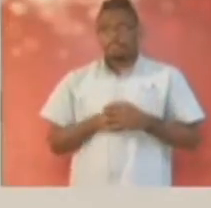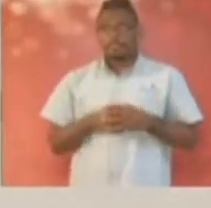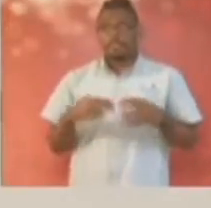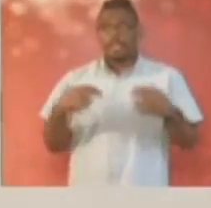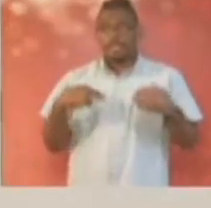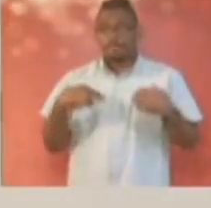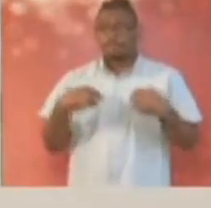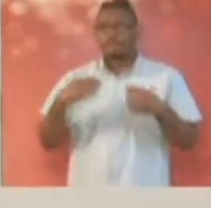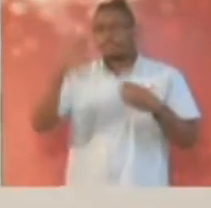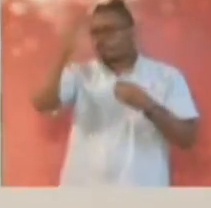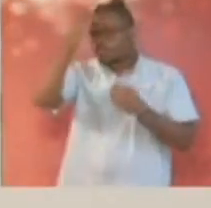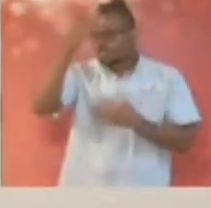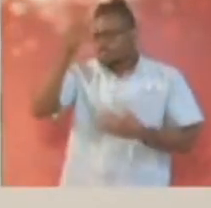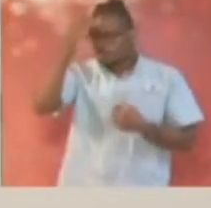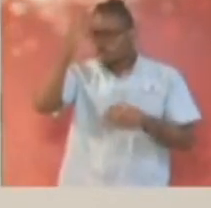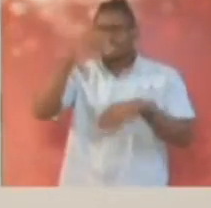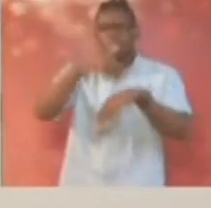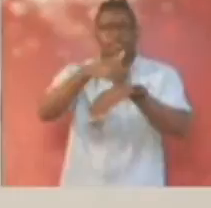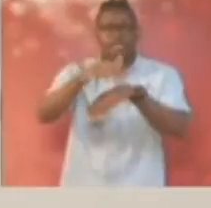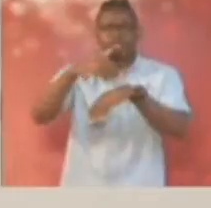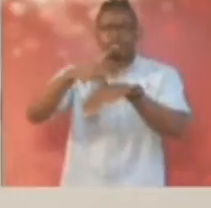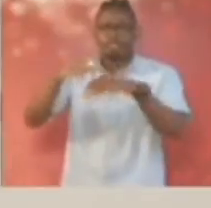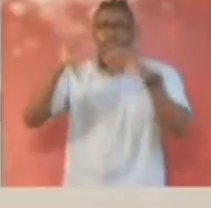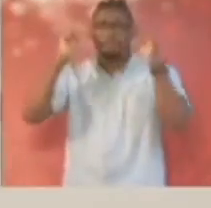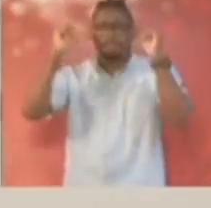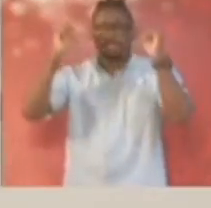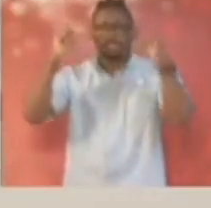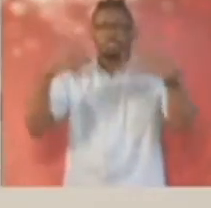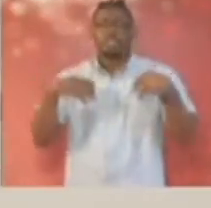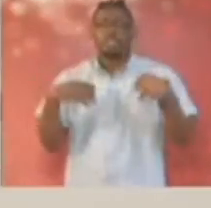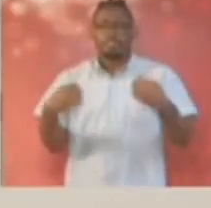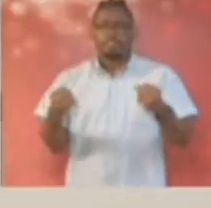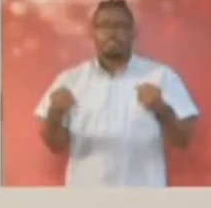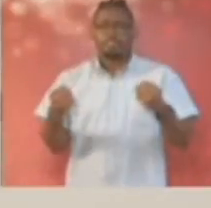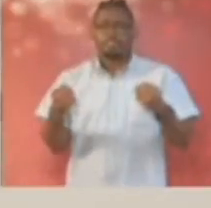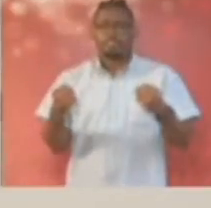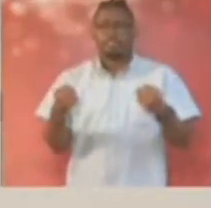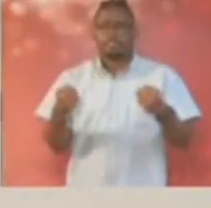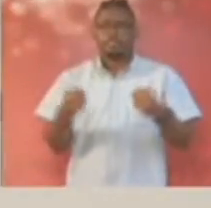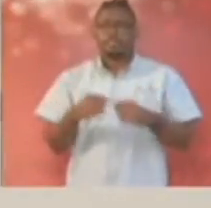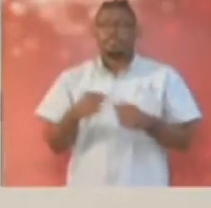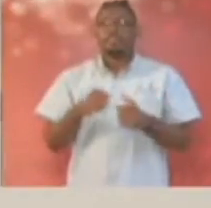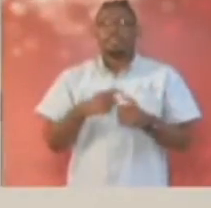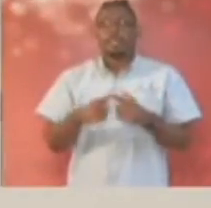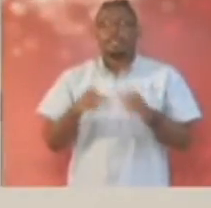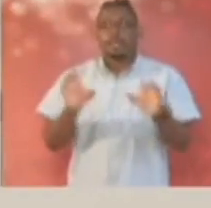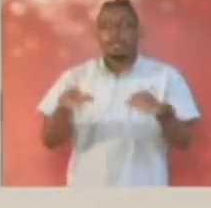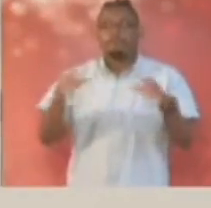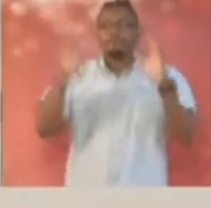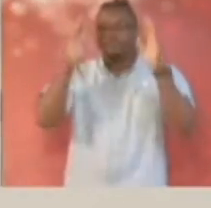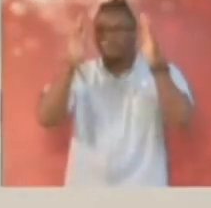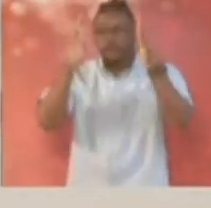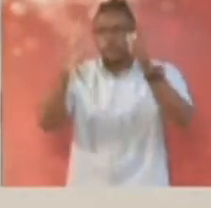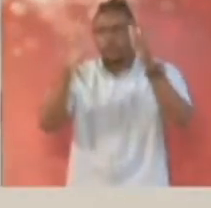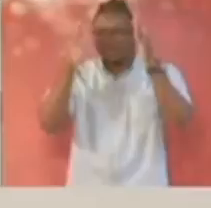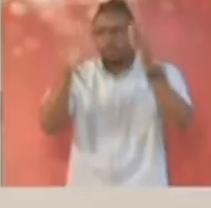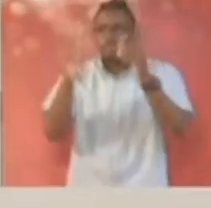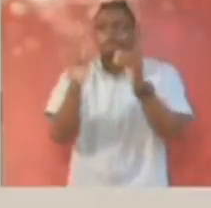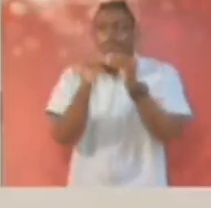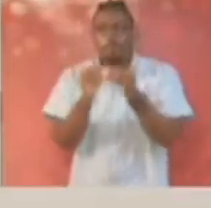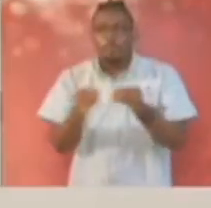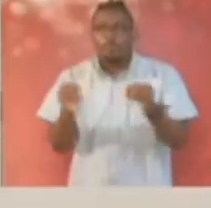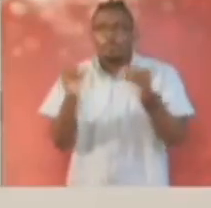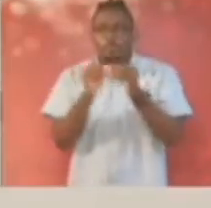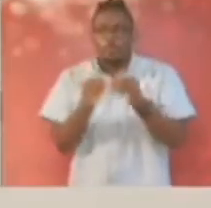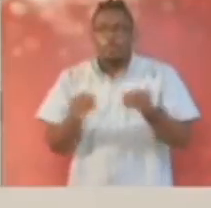the via the unit, the communications unit, we will be able to focus some of that capacity accordingly.